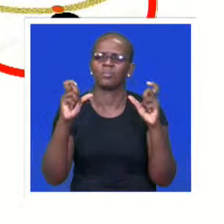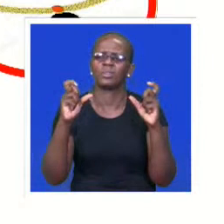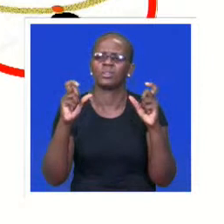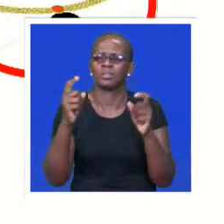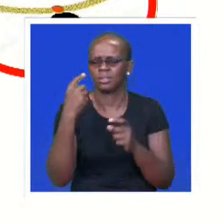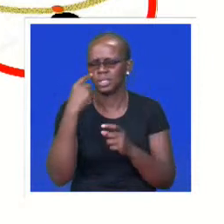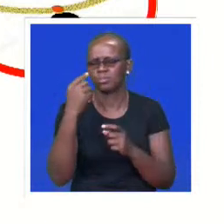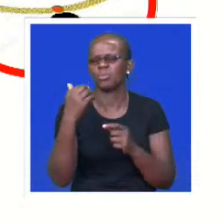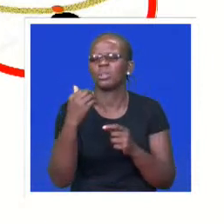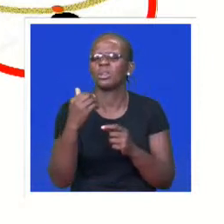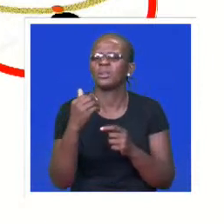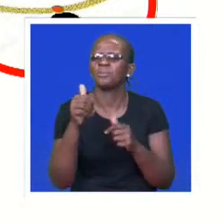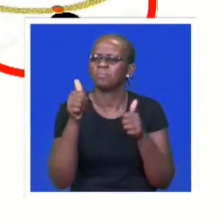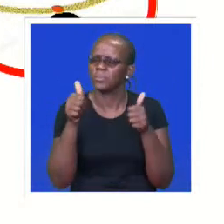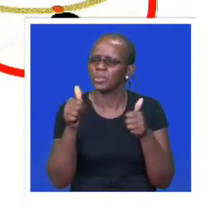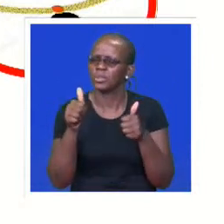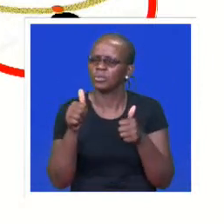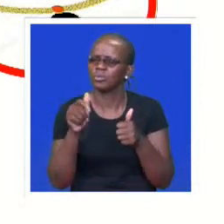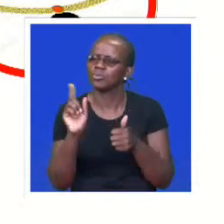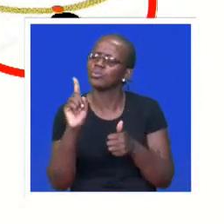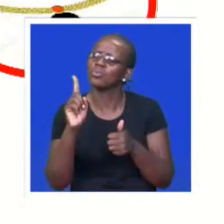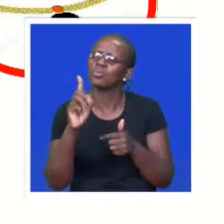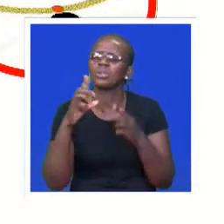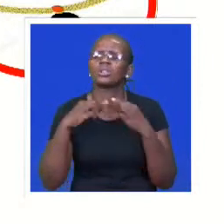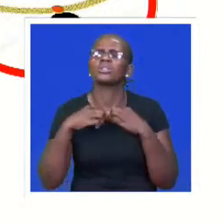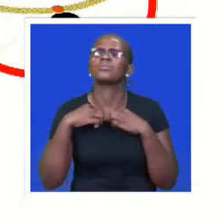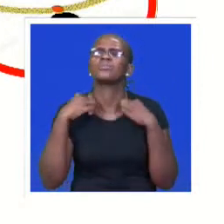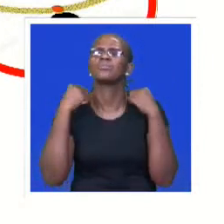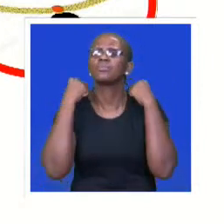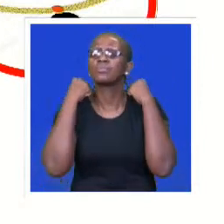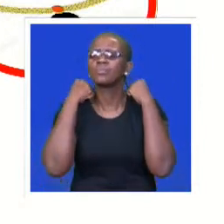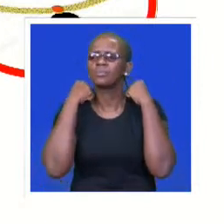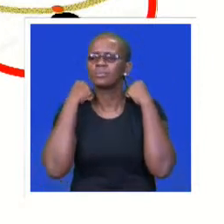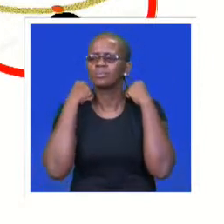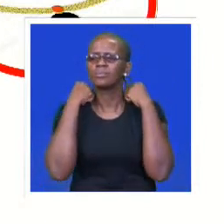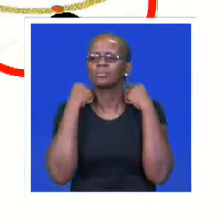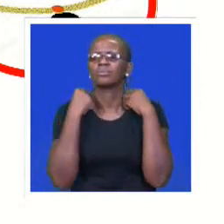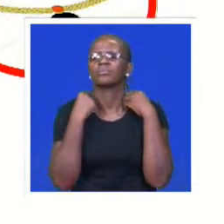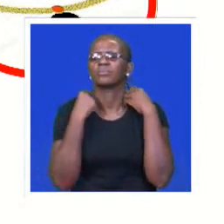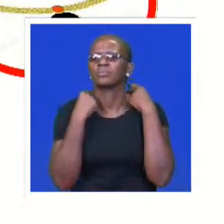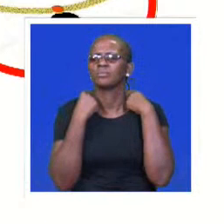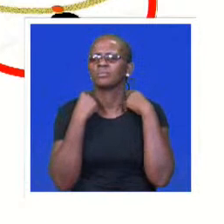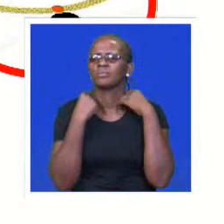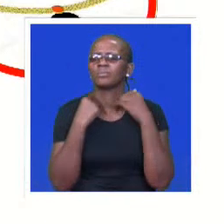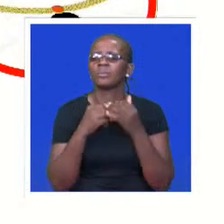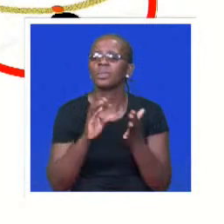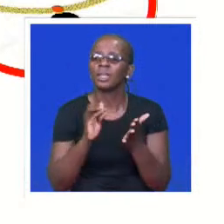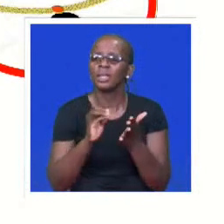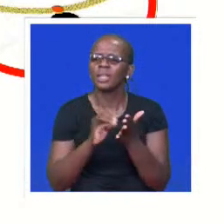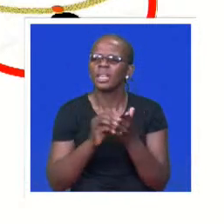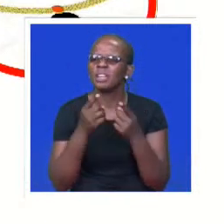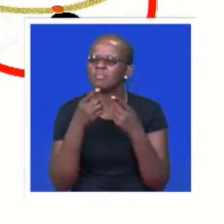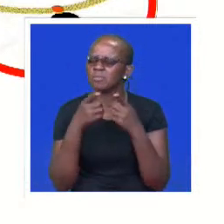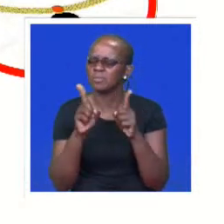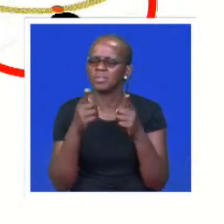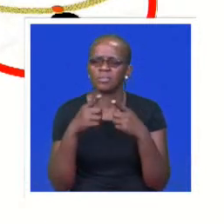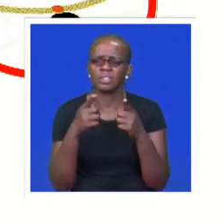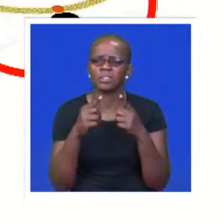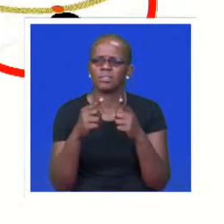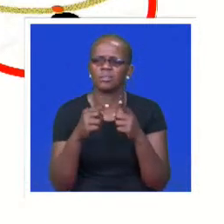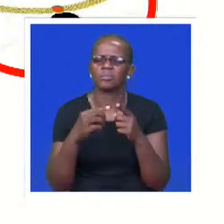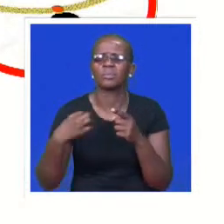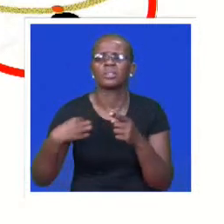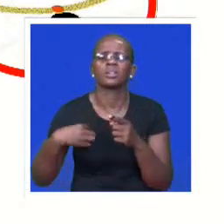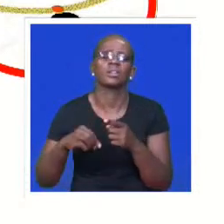We usually wear that thing around our necks. It is sometimes made out of gold and sometimes made out